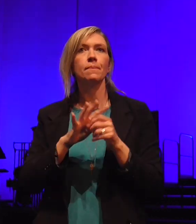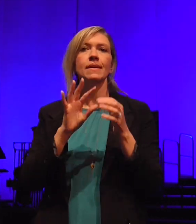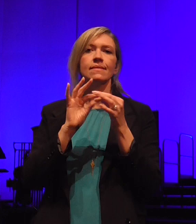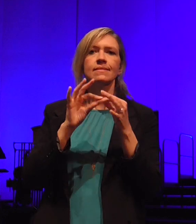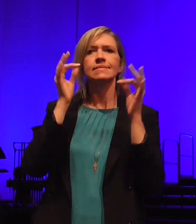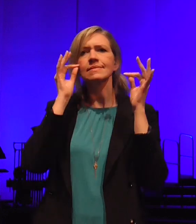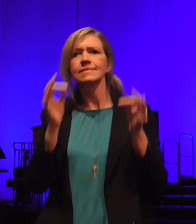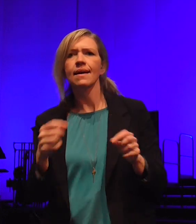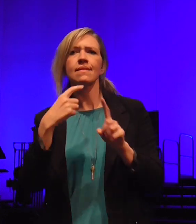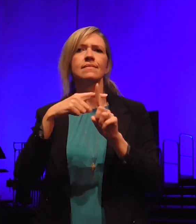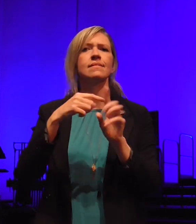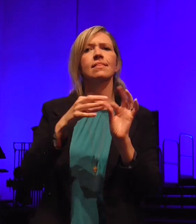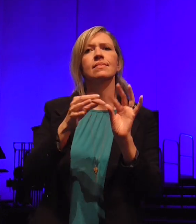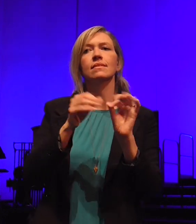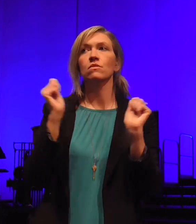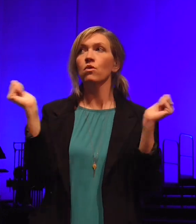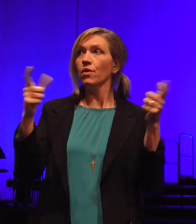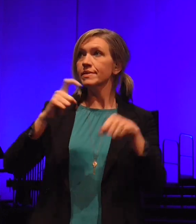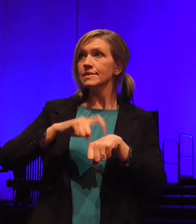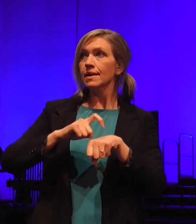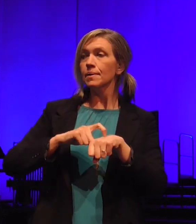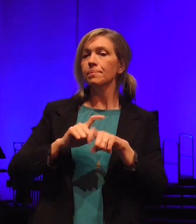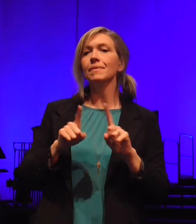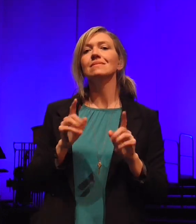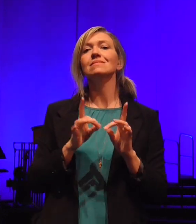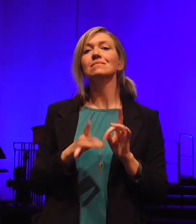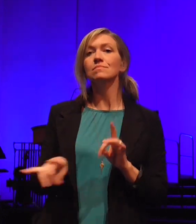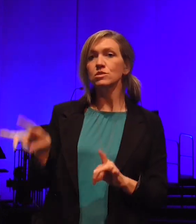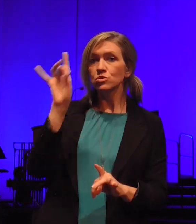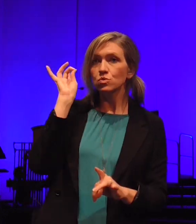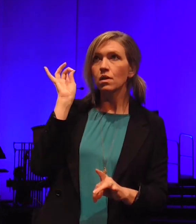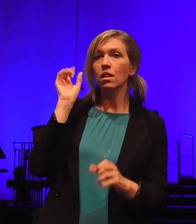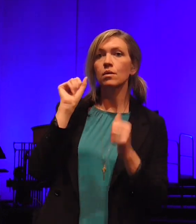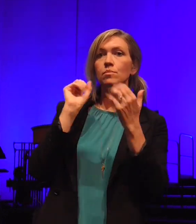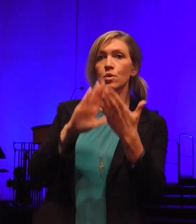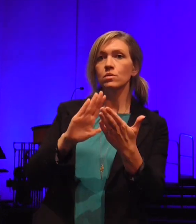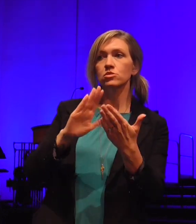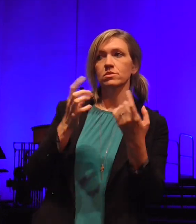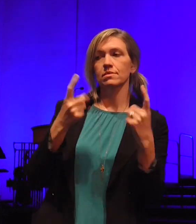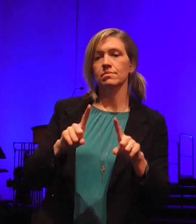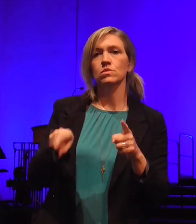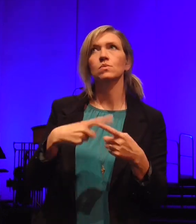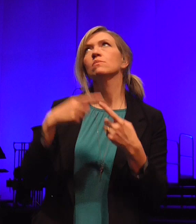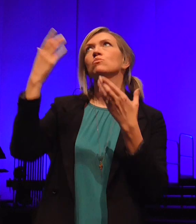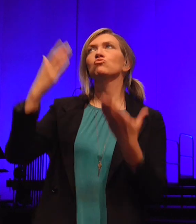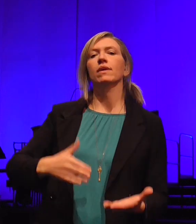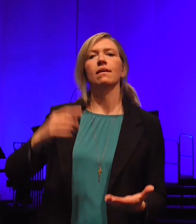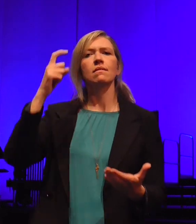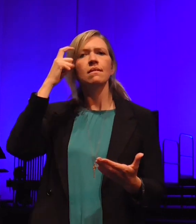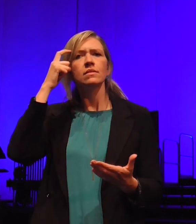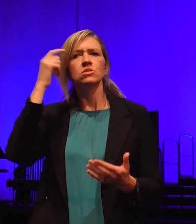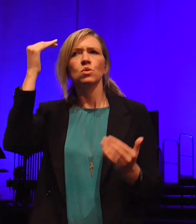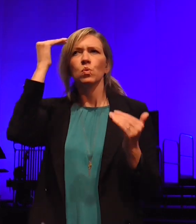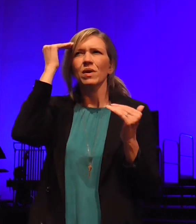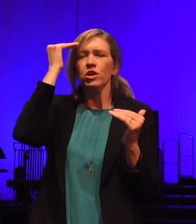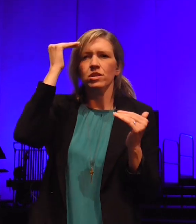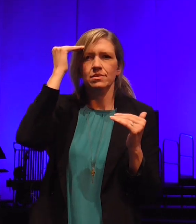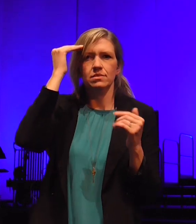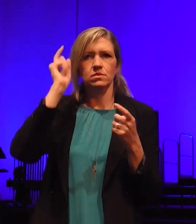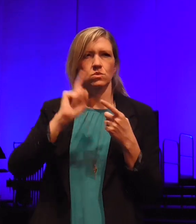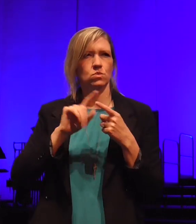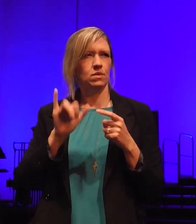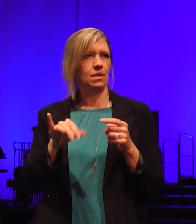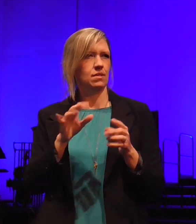the time, but spirituality begins when we bring consciousness and awareness to what those